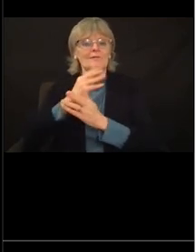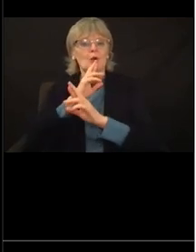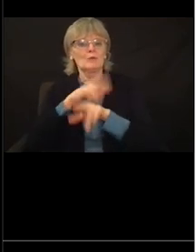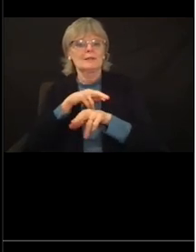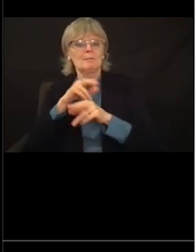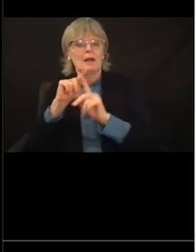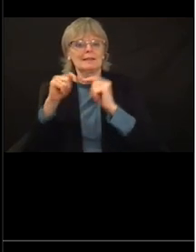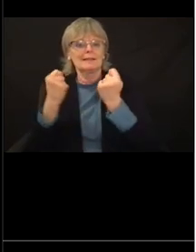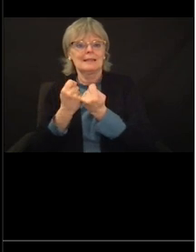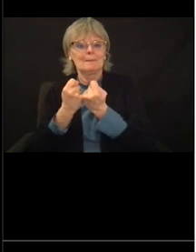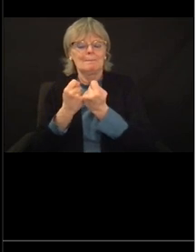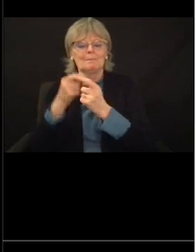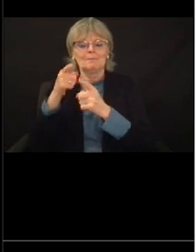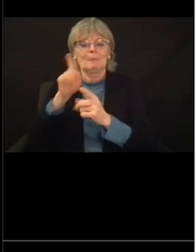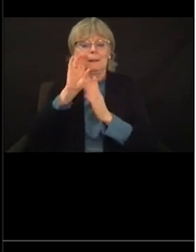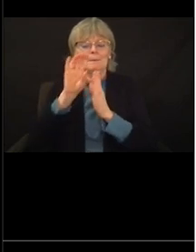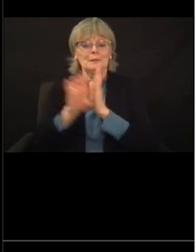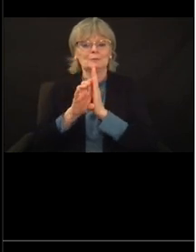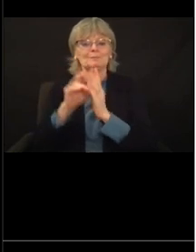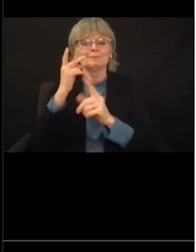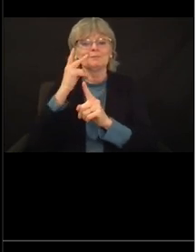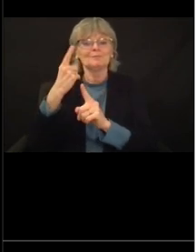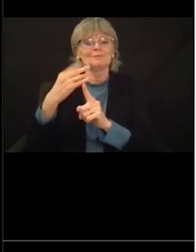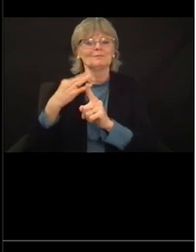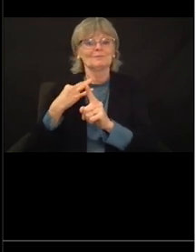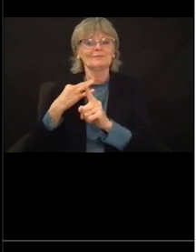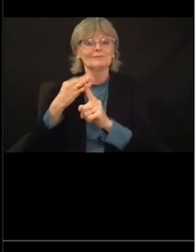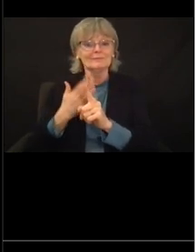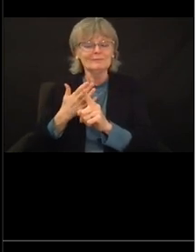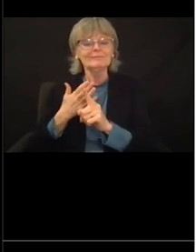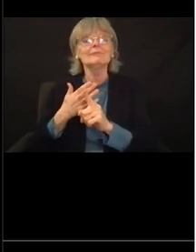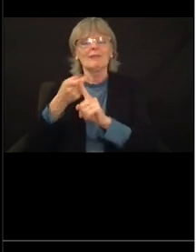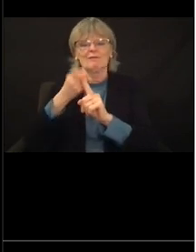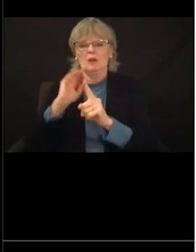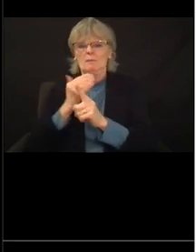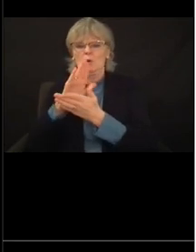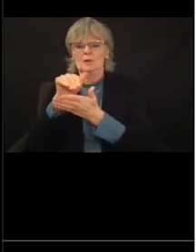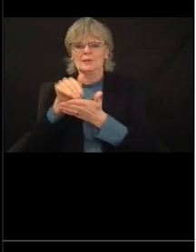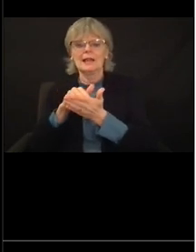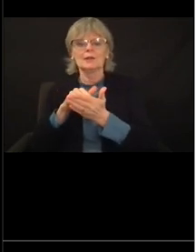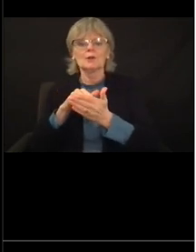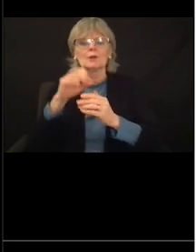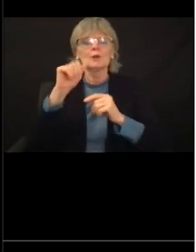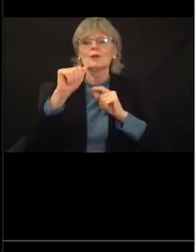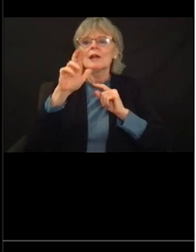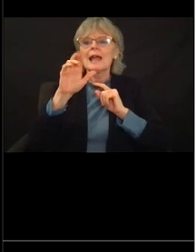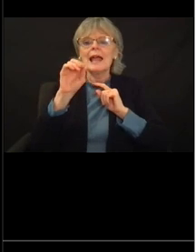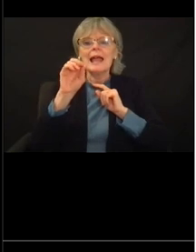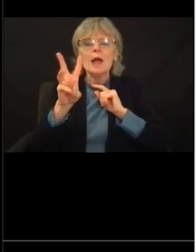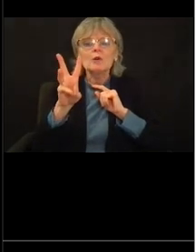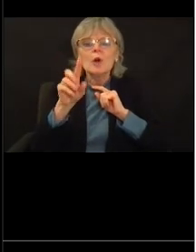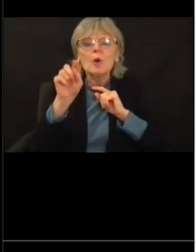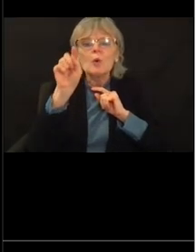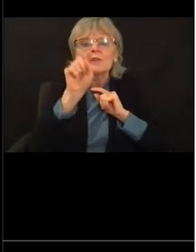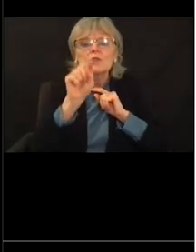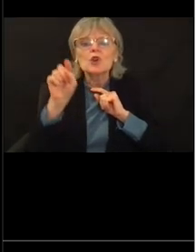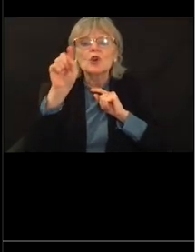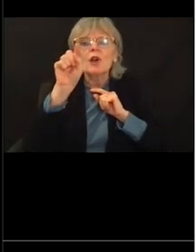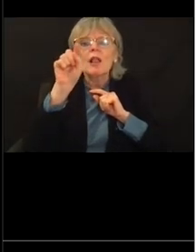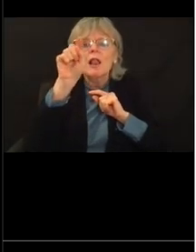picture right here, you'll see one of our volunteers, and over there where that arrow is, there's a circle, that's actually a seal. So